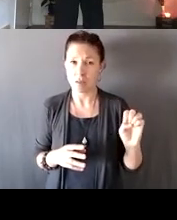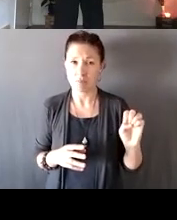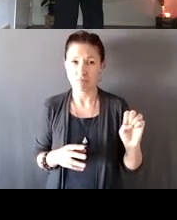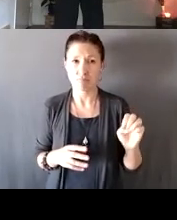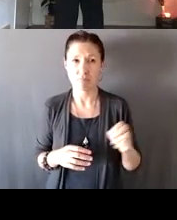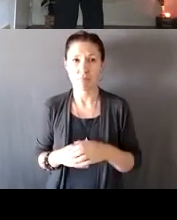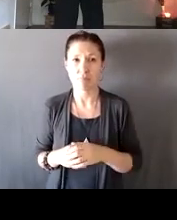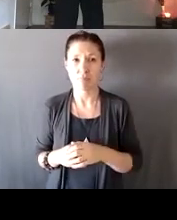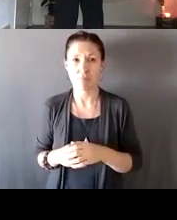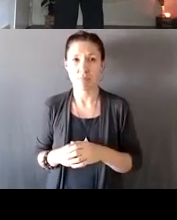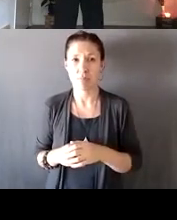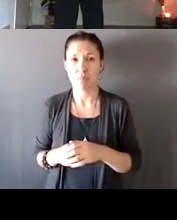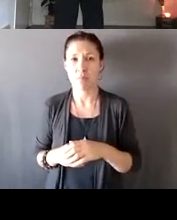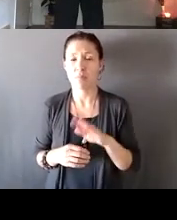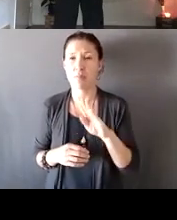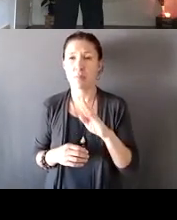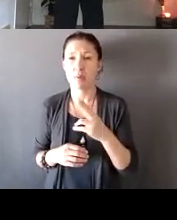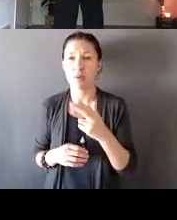Vesaje